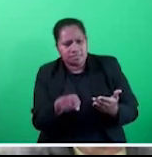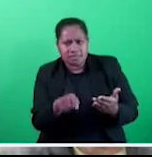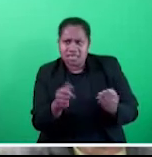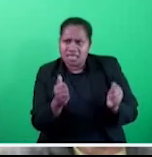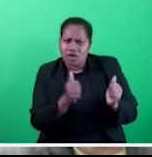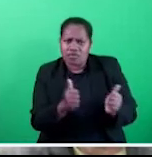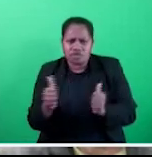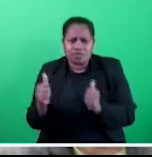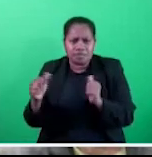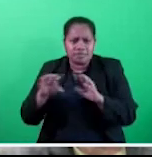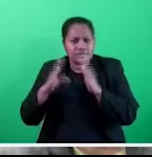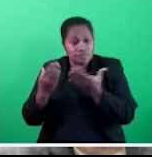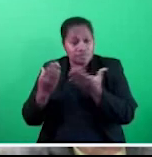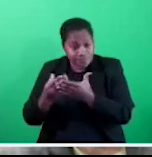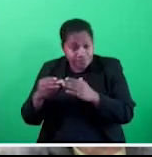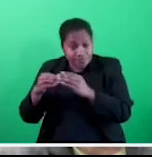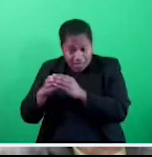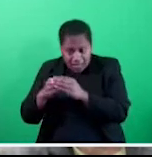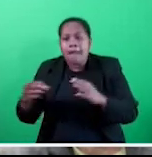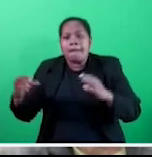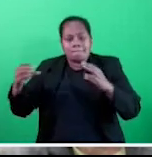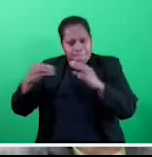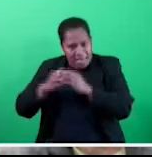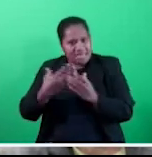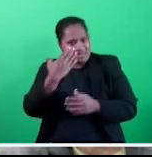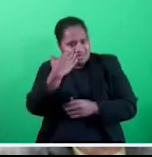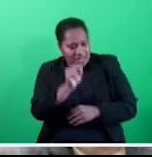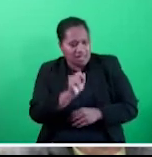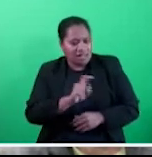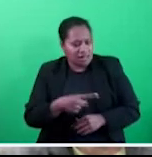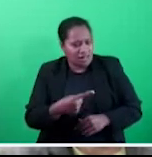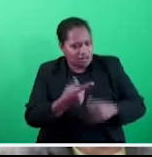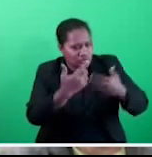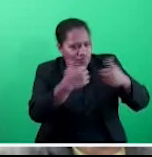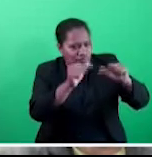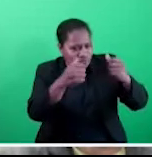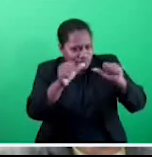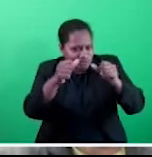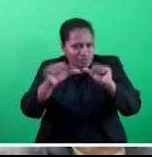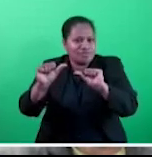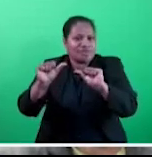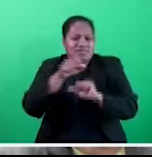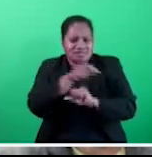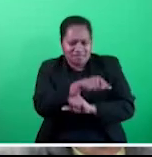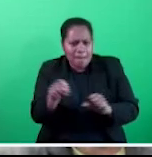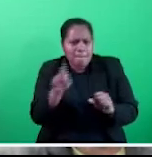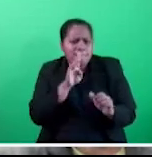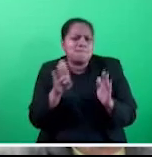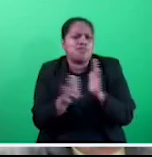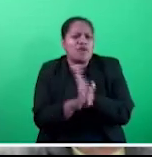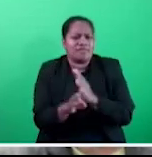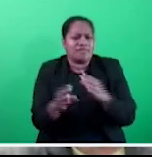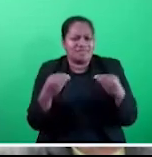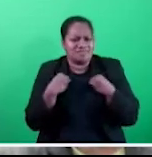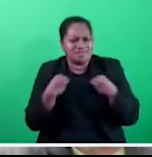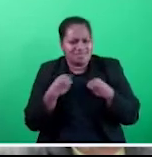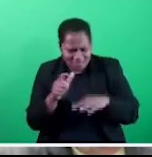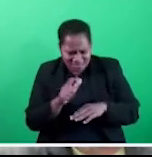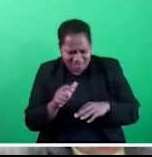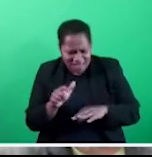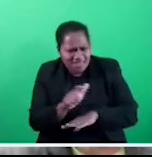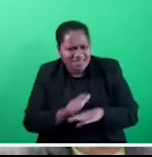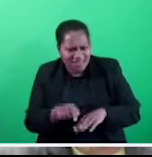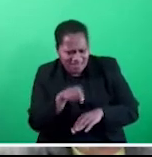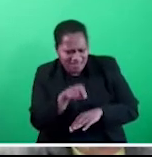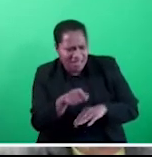the bank still continues to progress private sector-led infrastructure development that supports clean and affordable energy. And